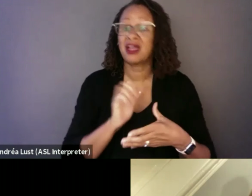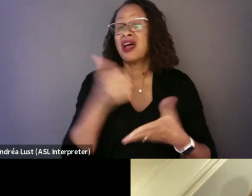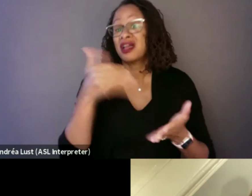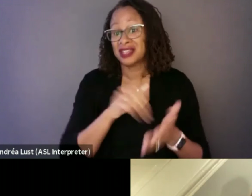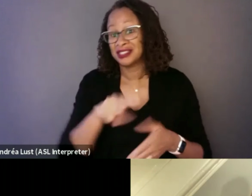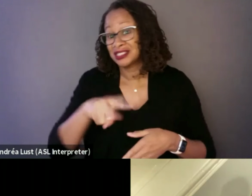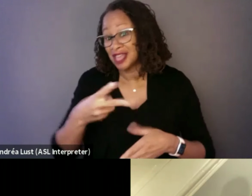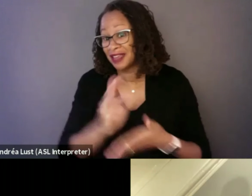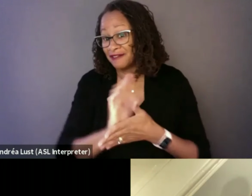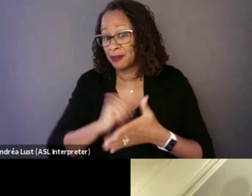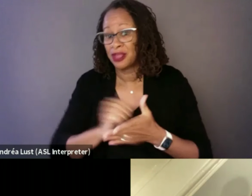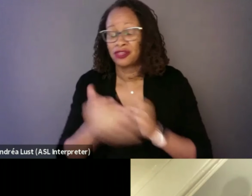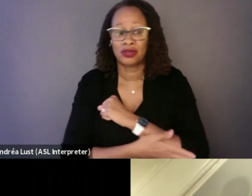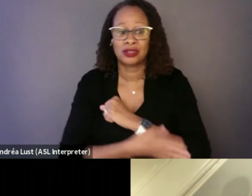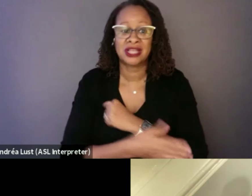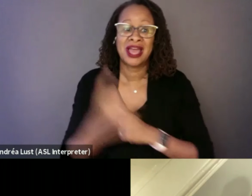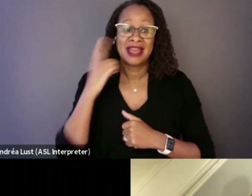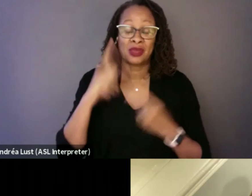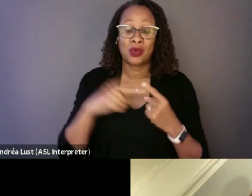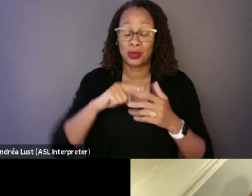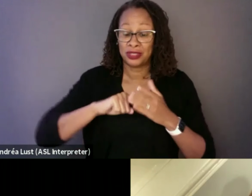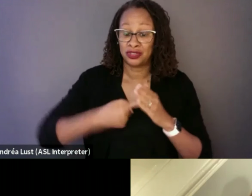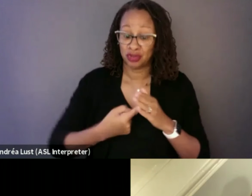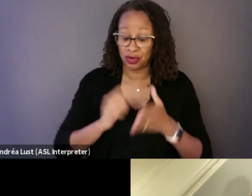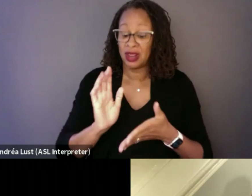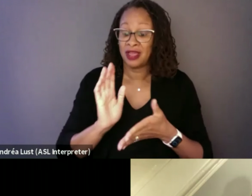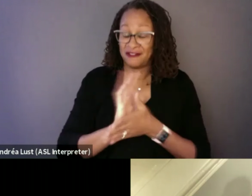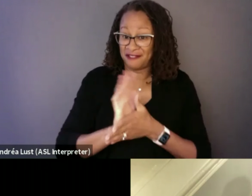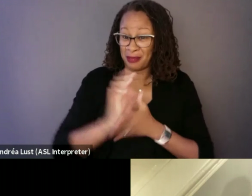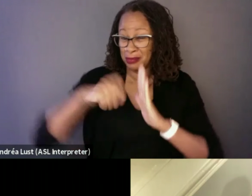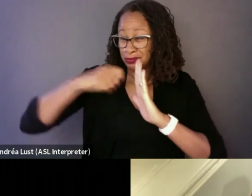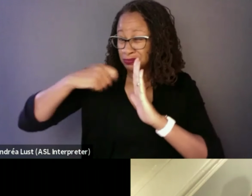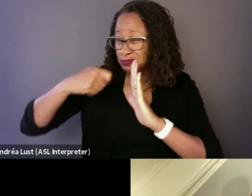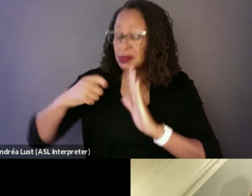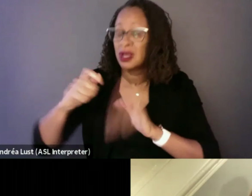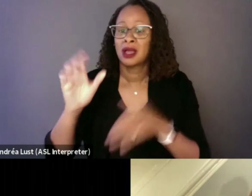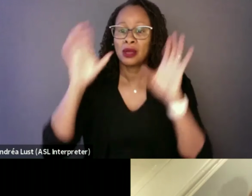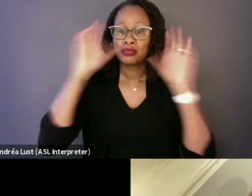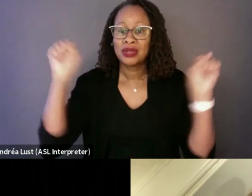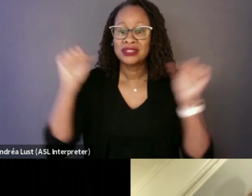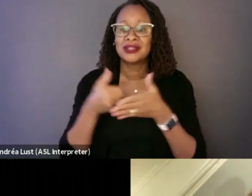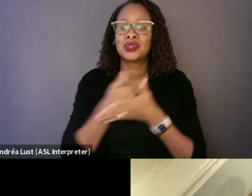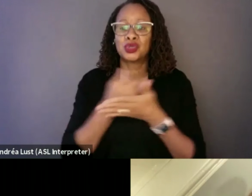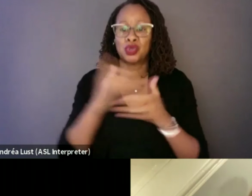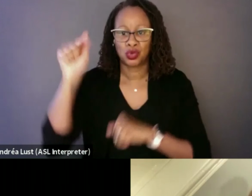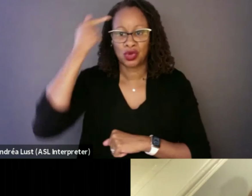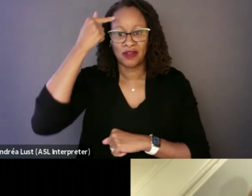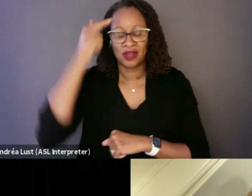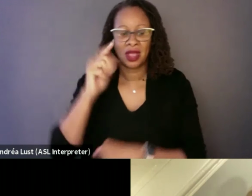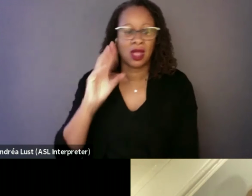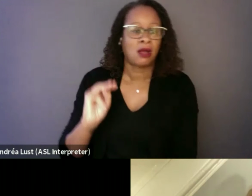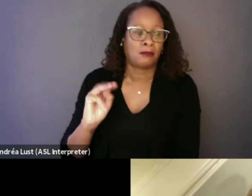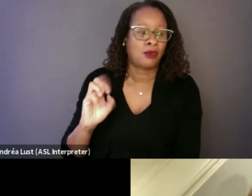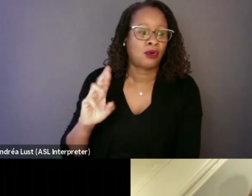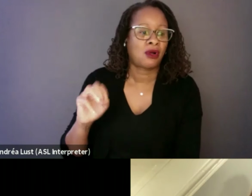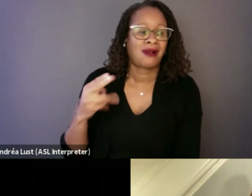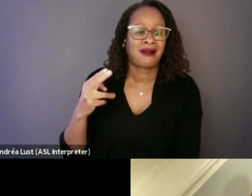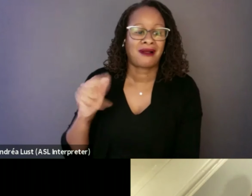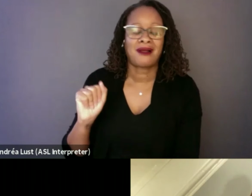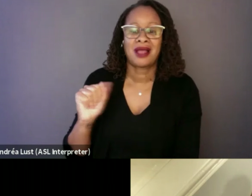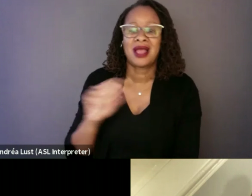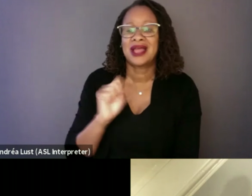I think, you know, when we started filming president, the new government, Mnangagwa's government and